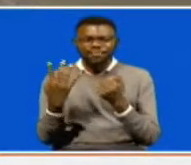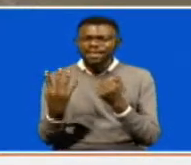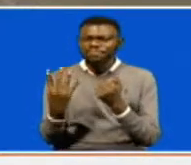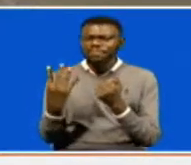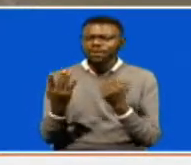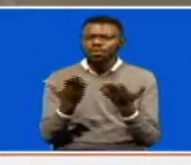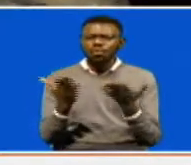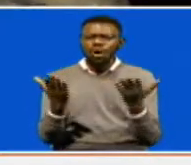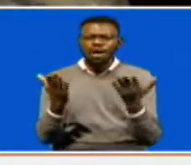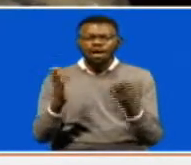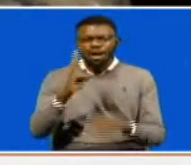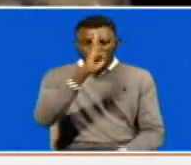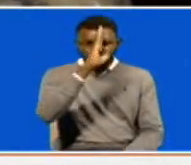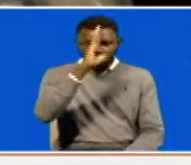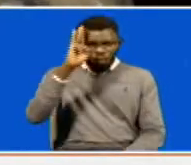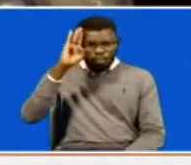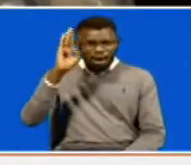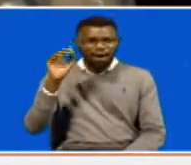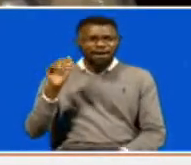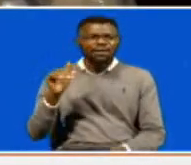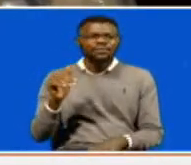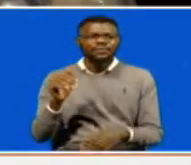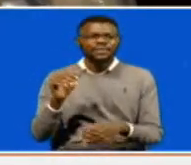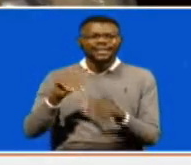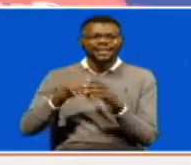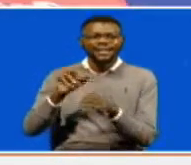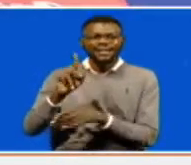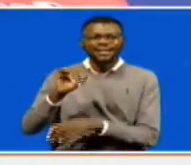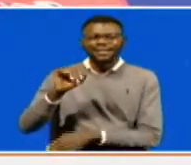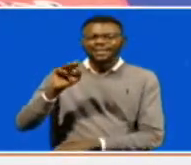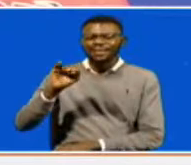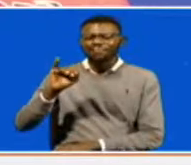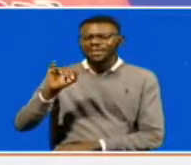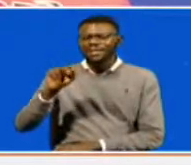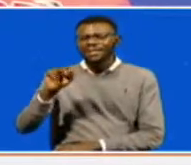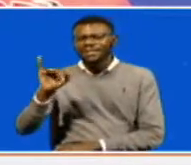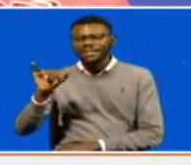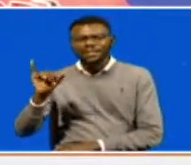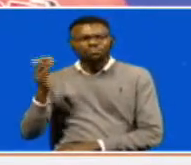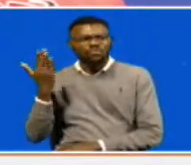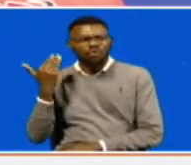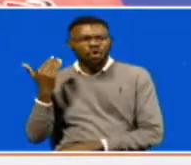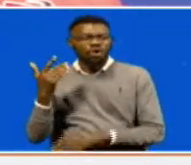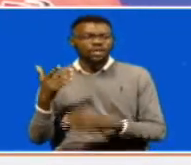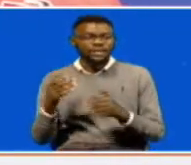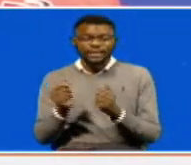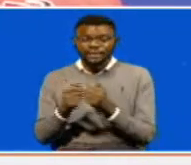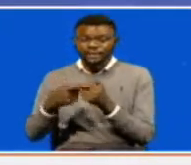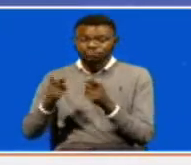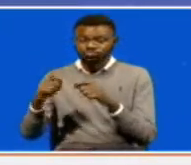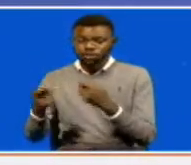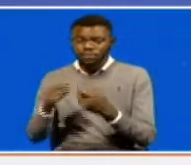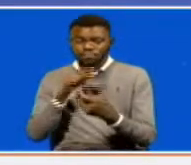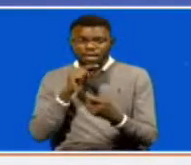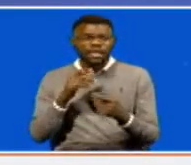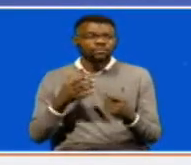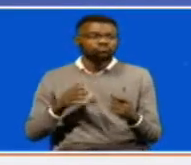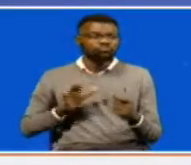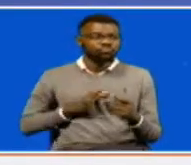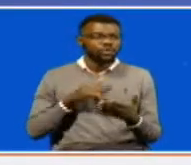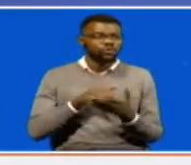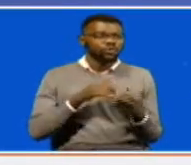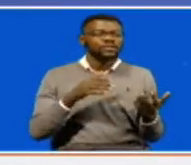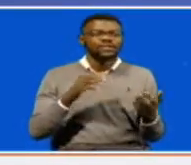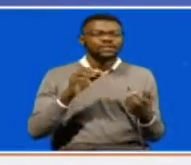Bungoma County. 16 men and 8 women teams are expected to participate. Kenya Pipeline and KCB, as well as GSU